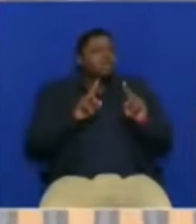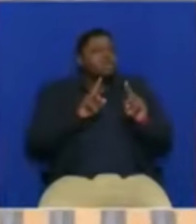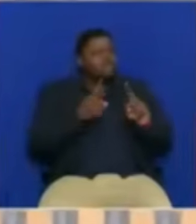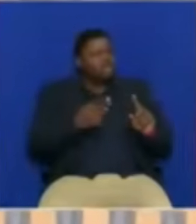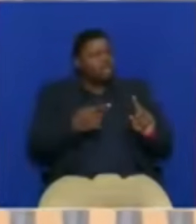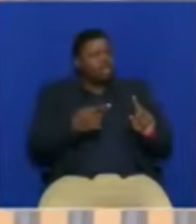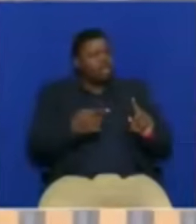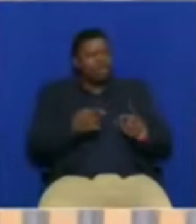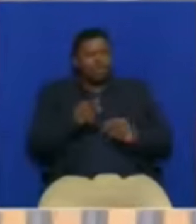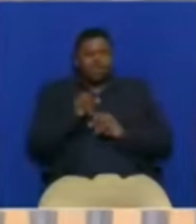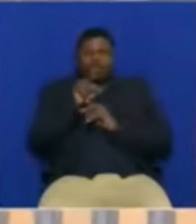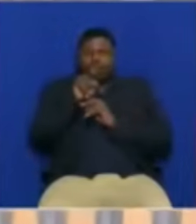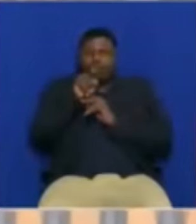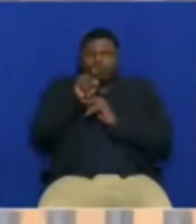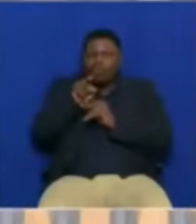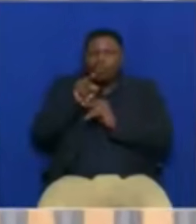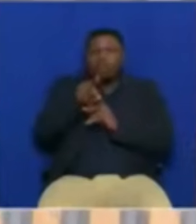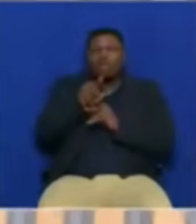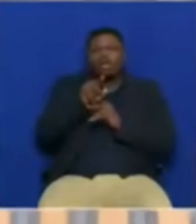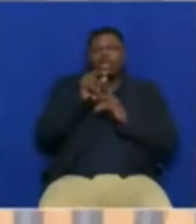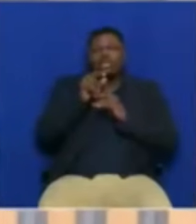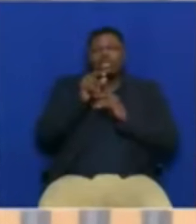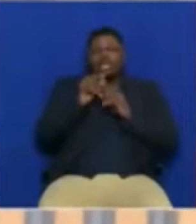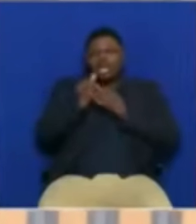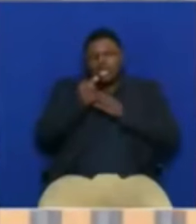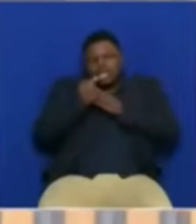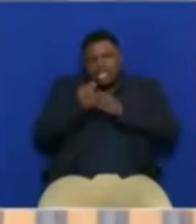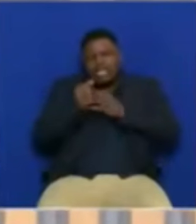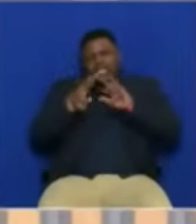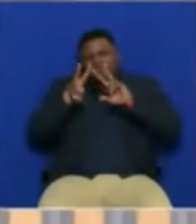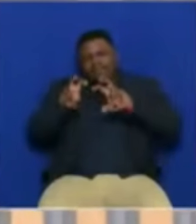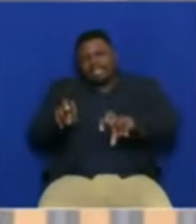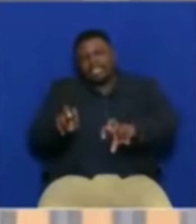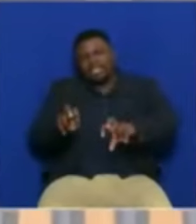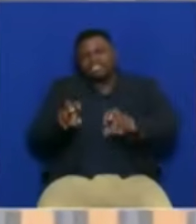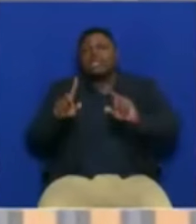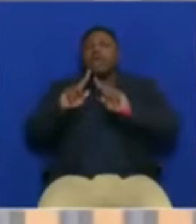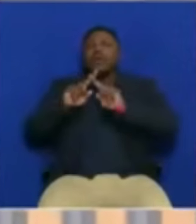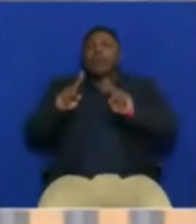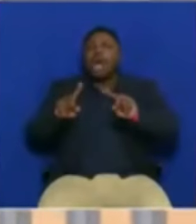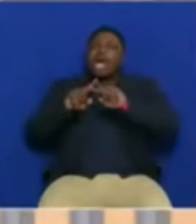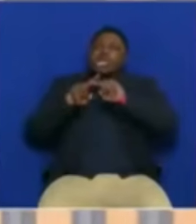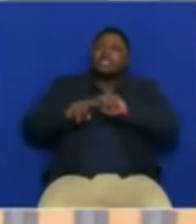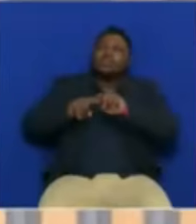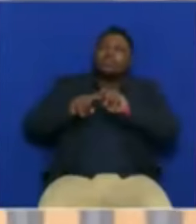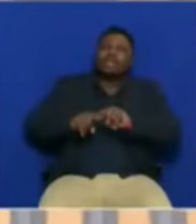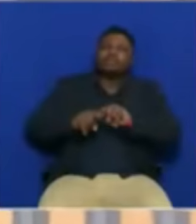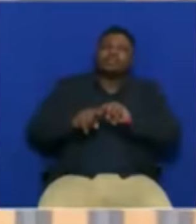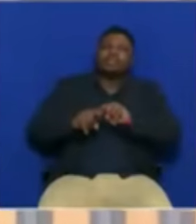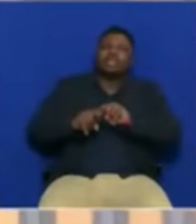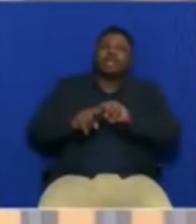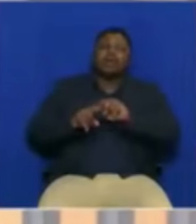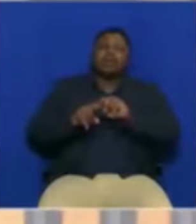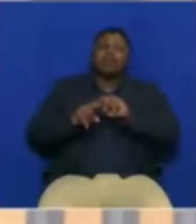issues like leg work, because it was basically leg work for